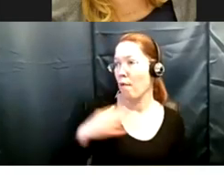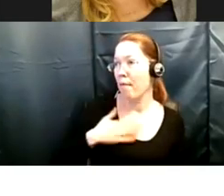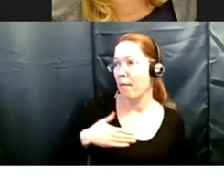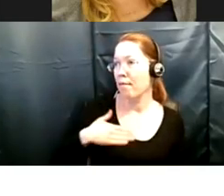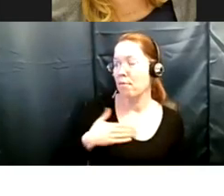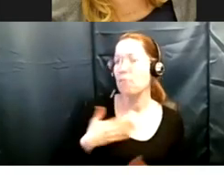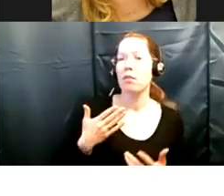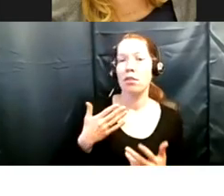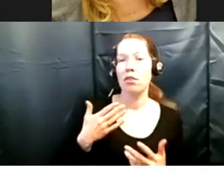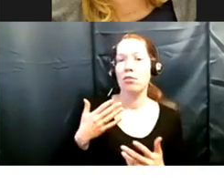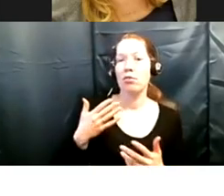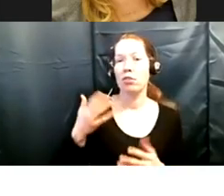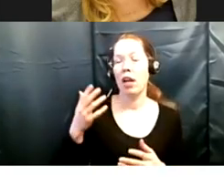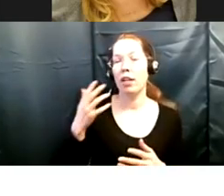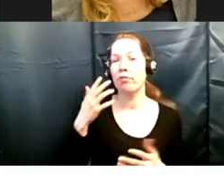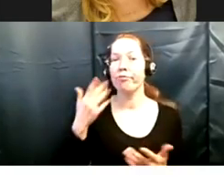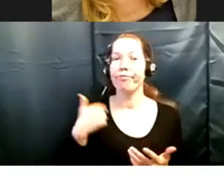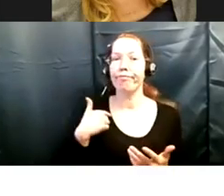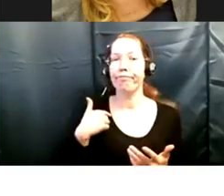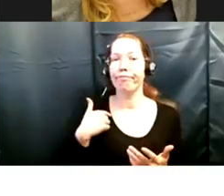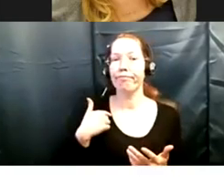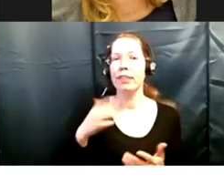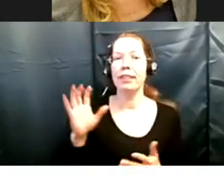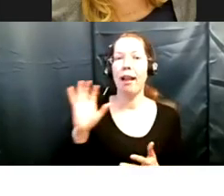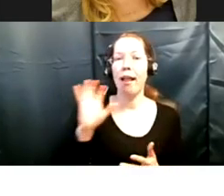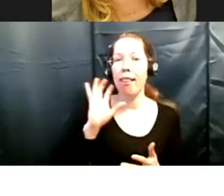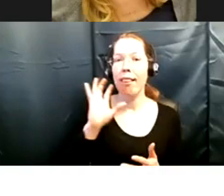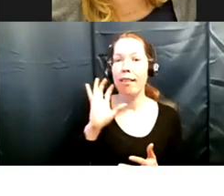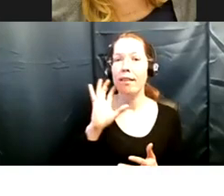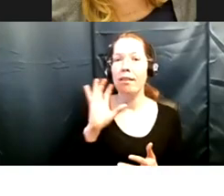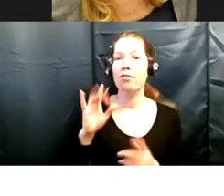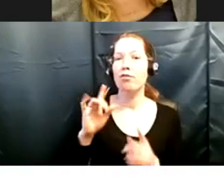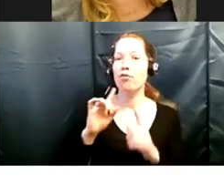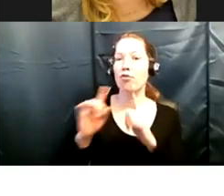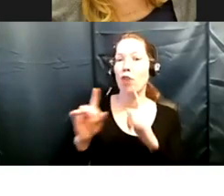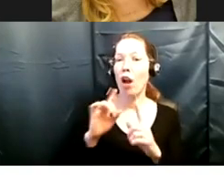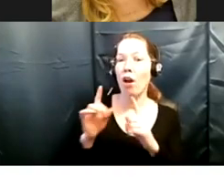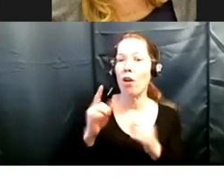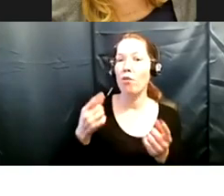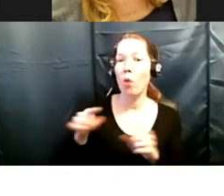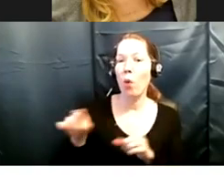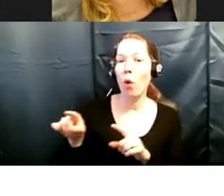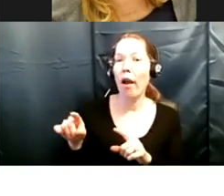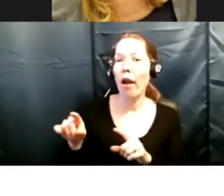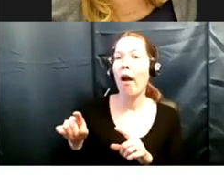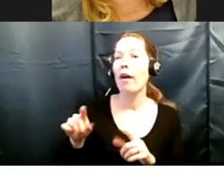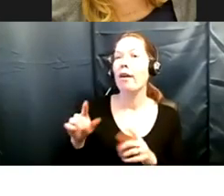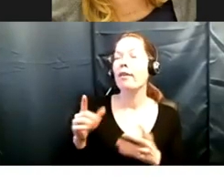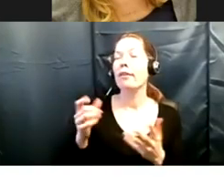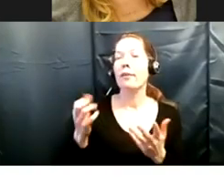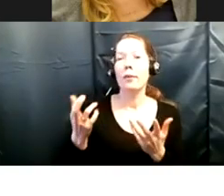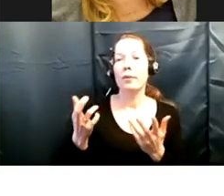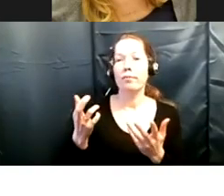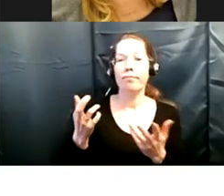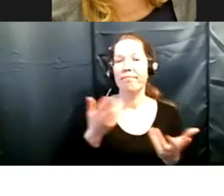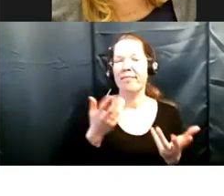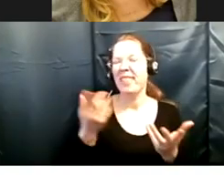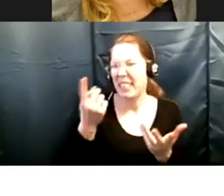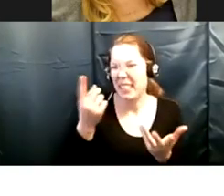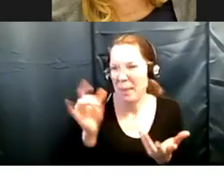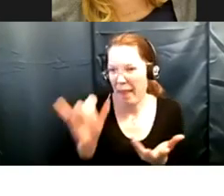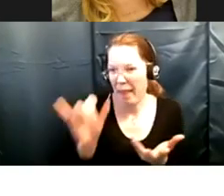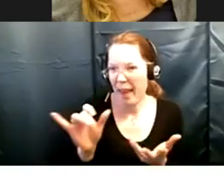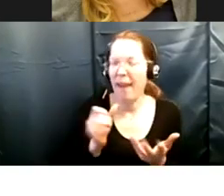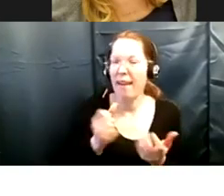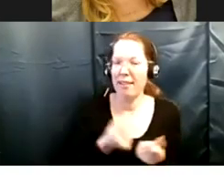of just listen to the conversation that's going on in the home or something like that. That way,